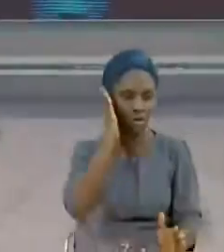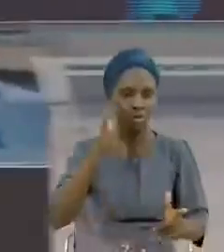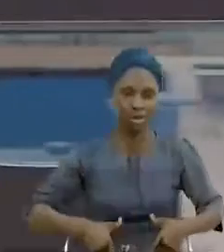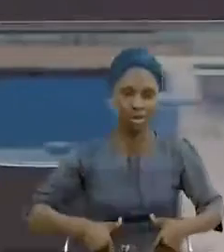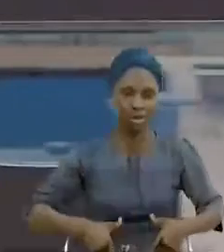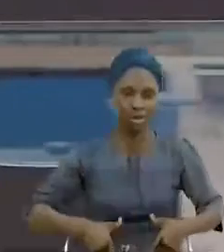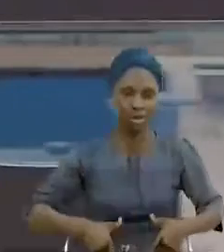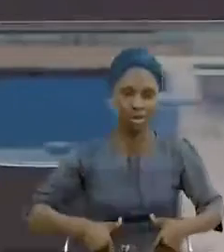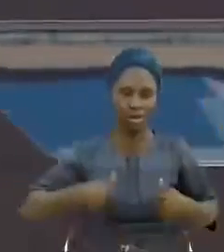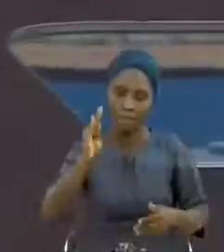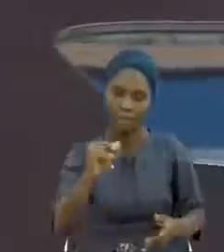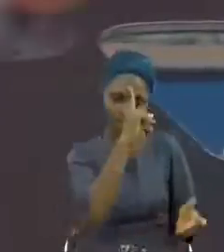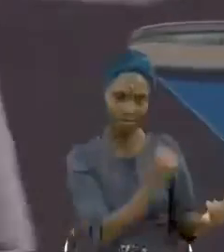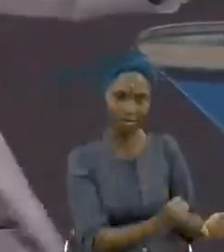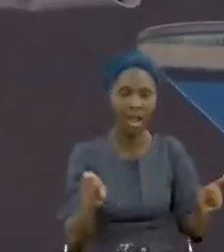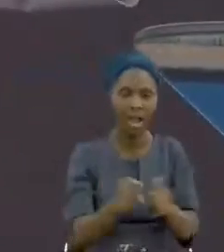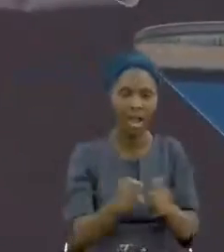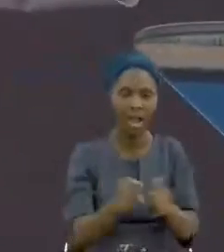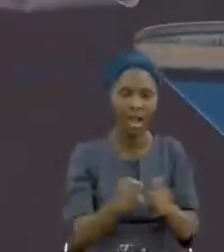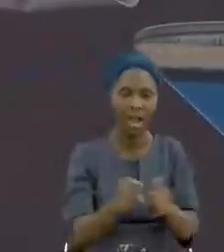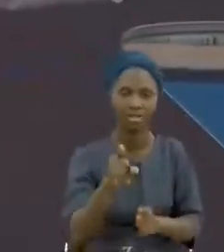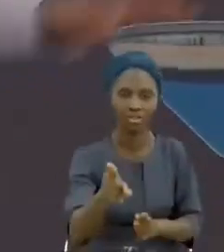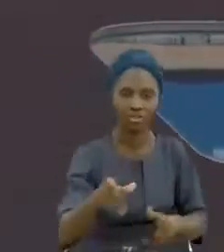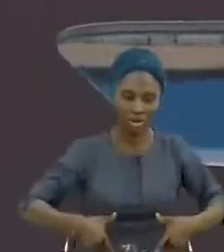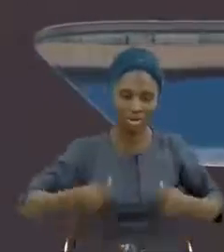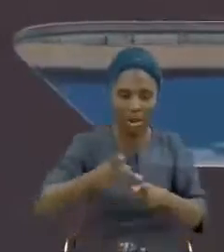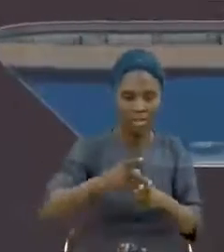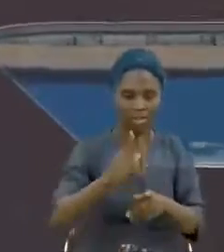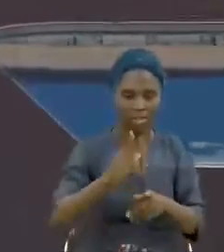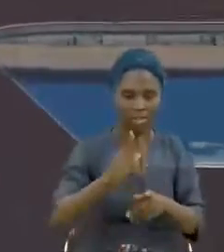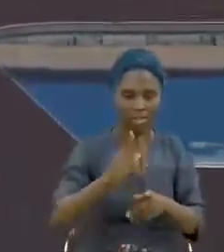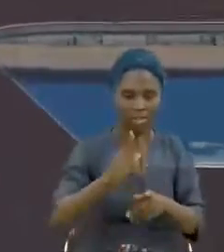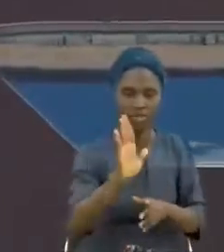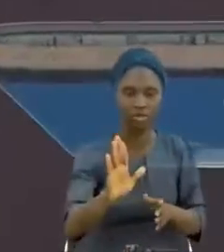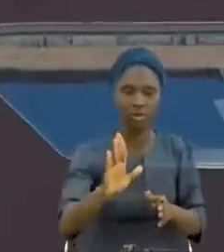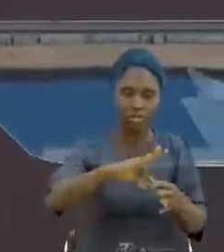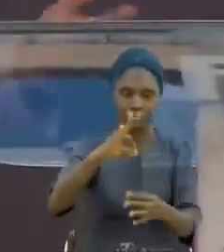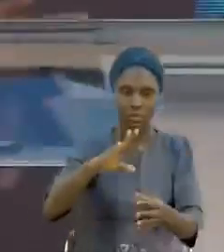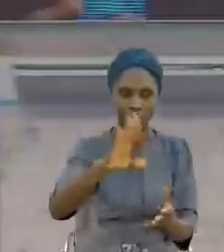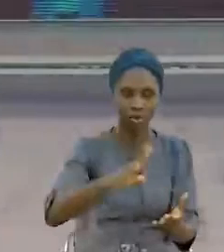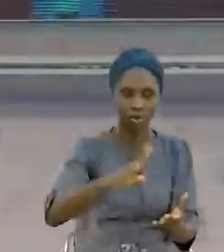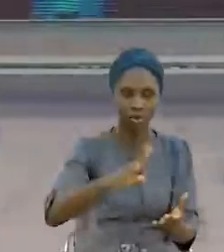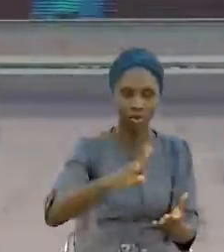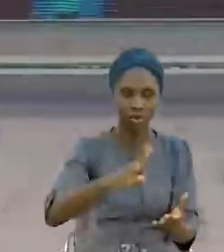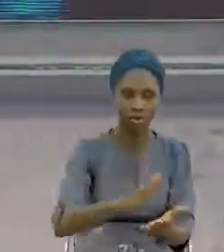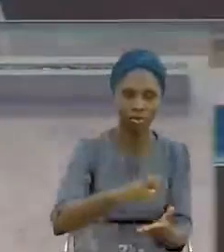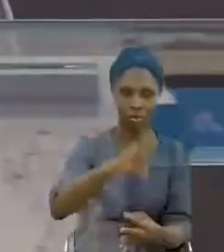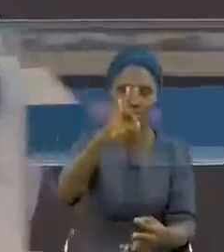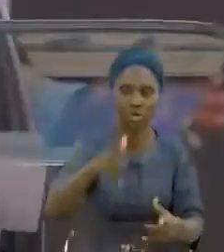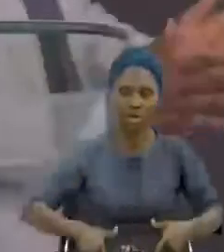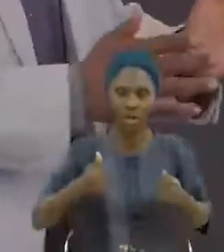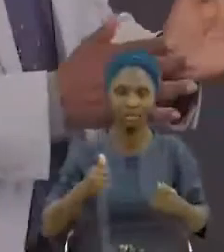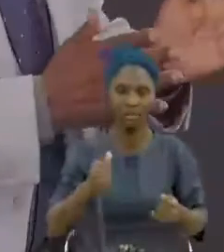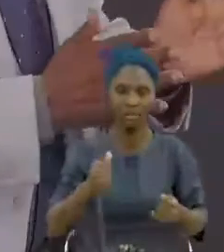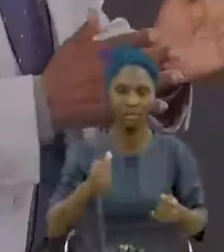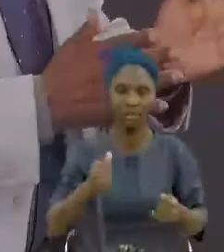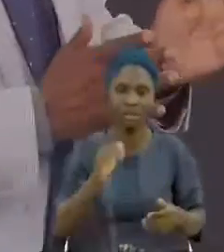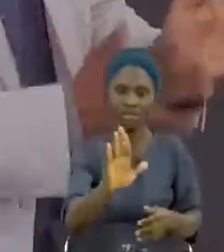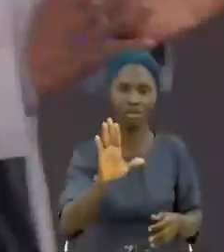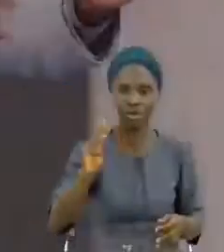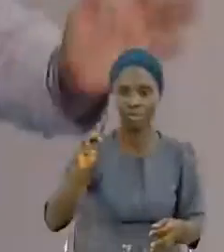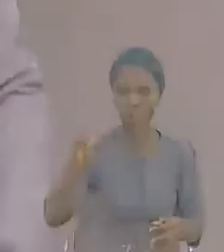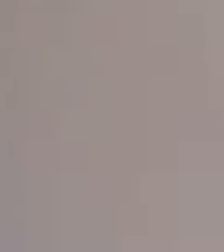life, emotional life, anywhere you are, all alone, by yourself, or with other people,